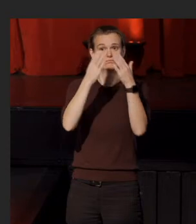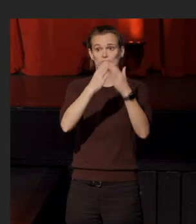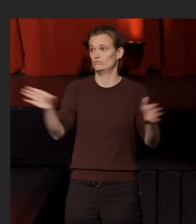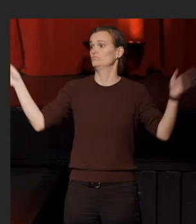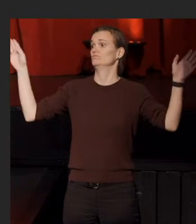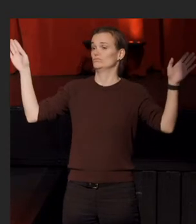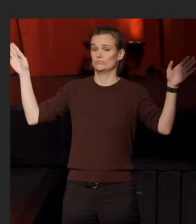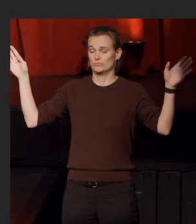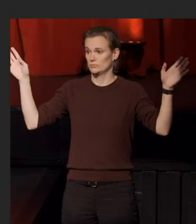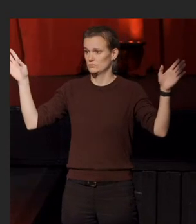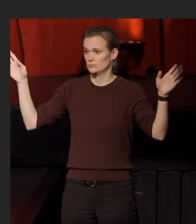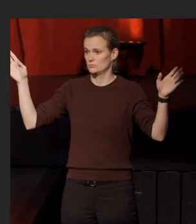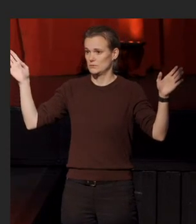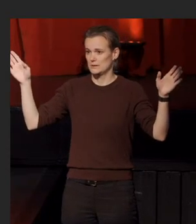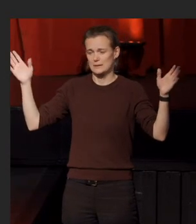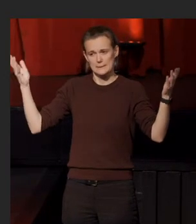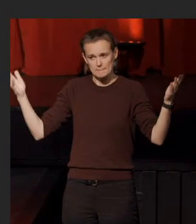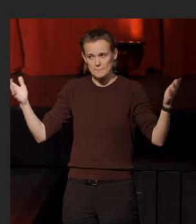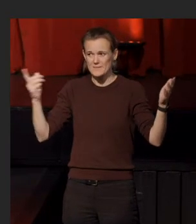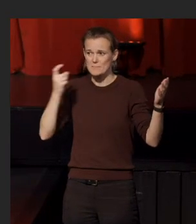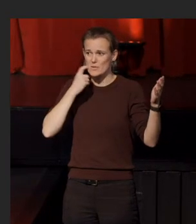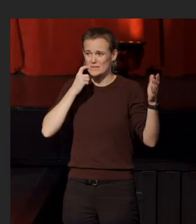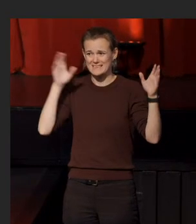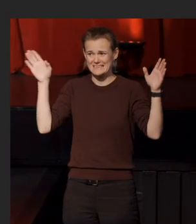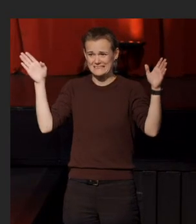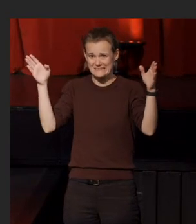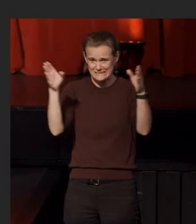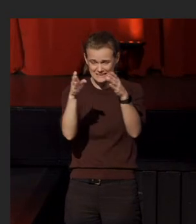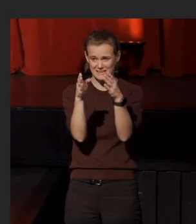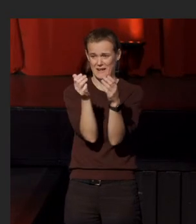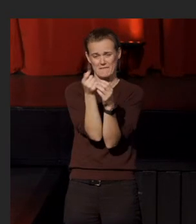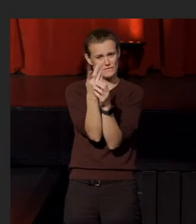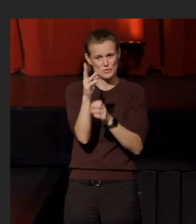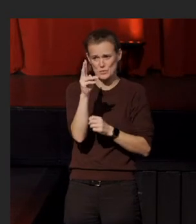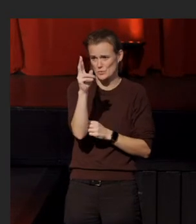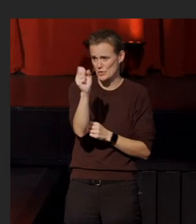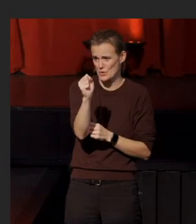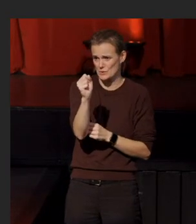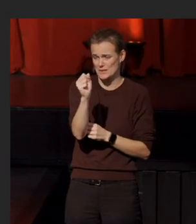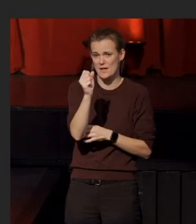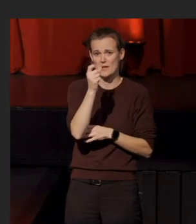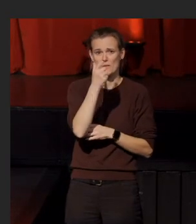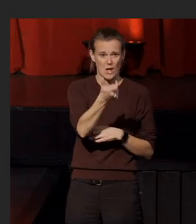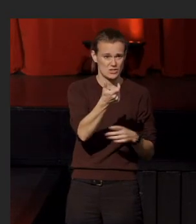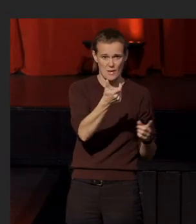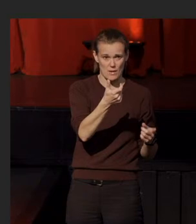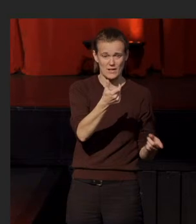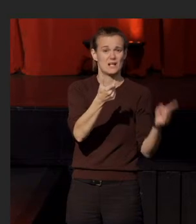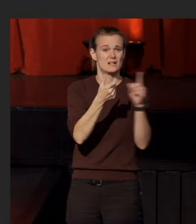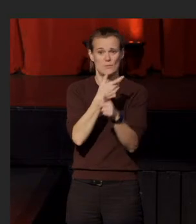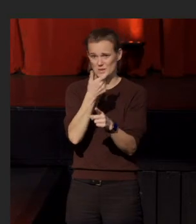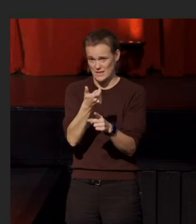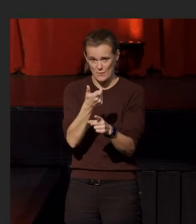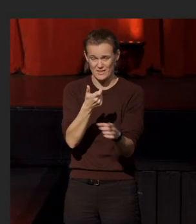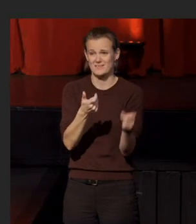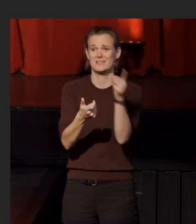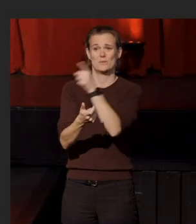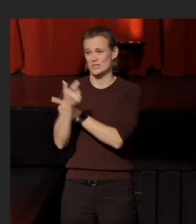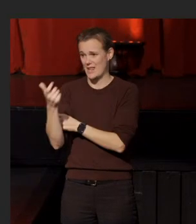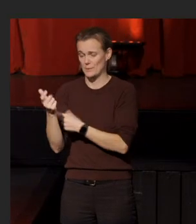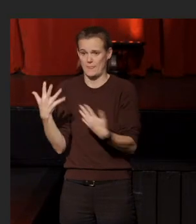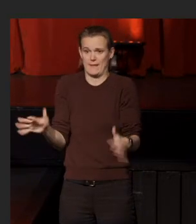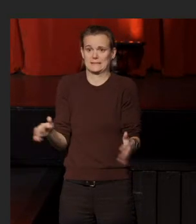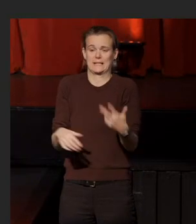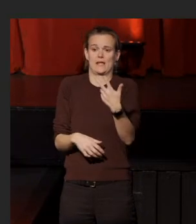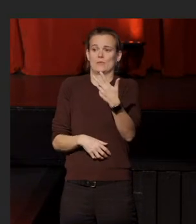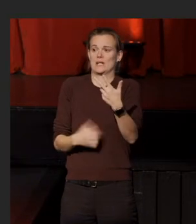to. It wasn't that long ago that there were only a few news channels and you watched them during dinner and that was your